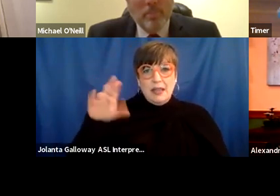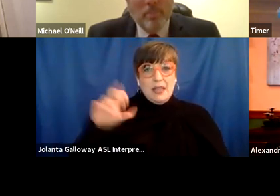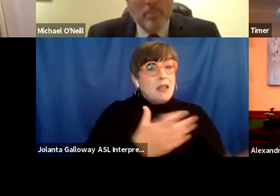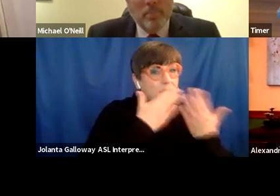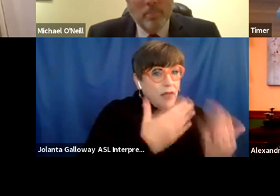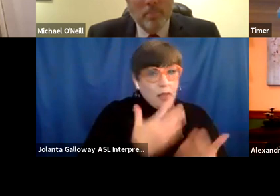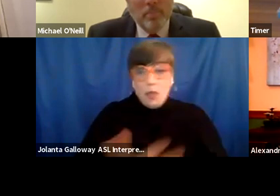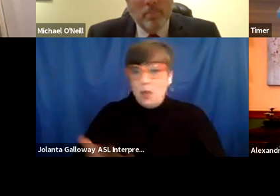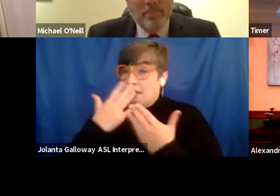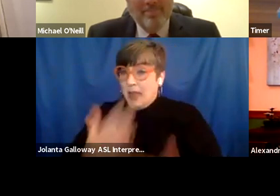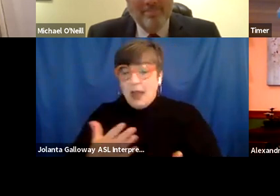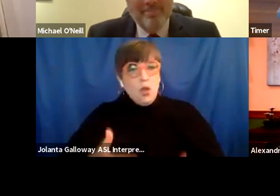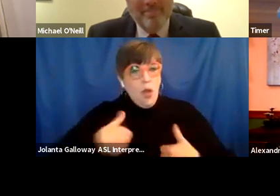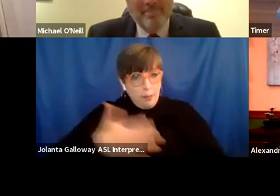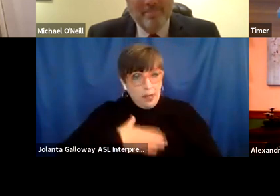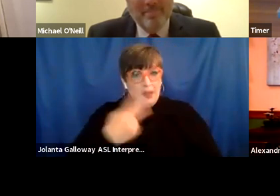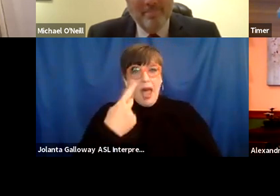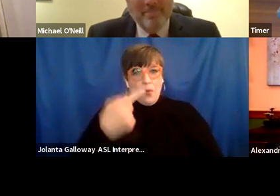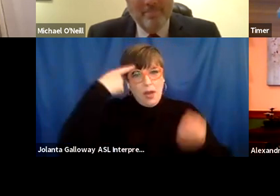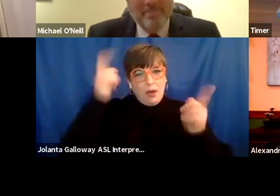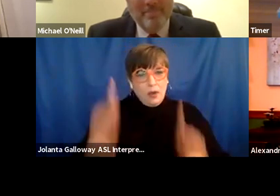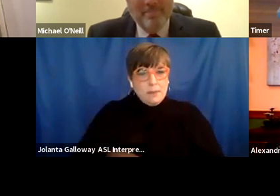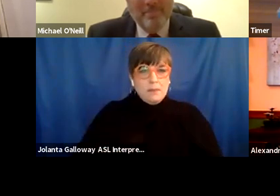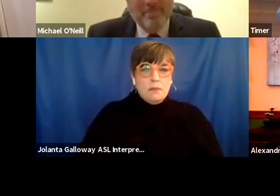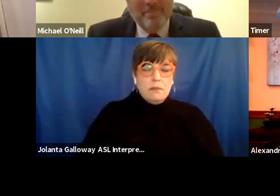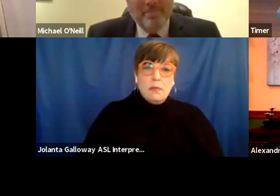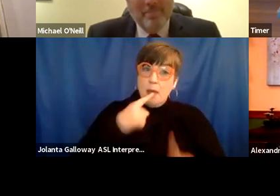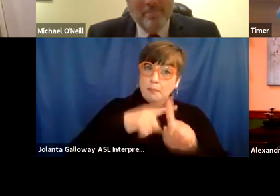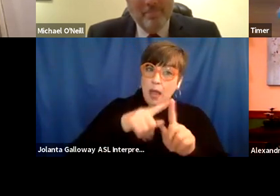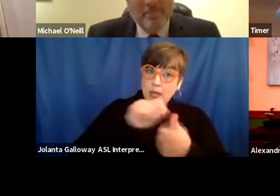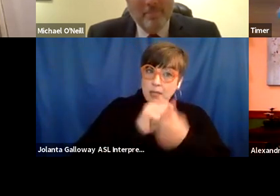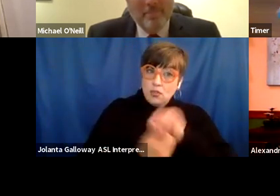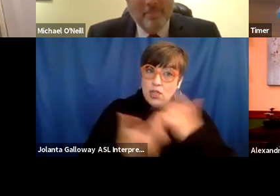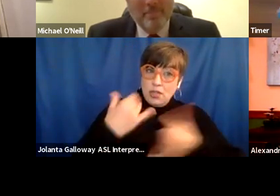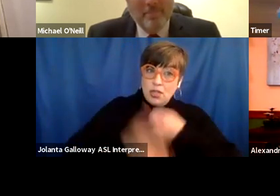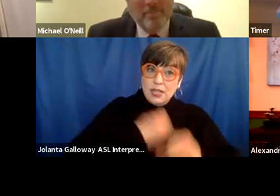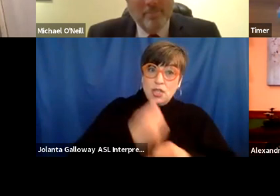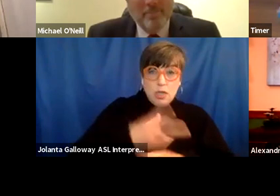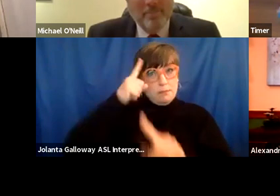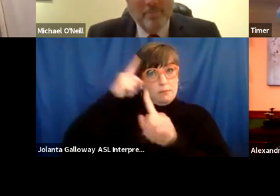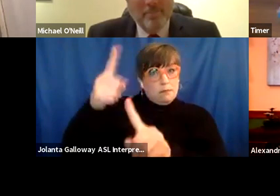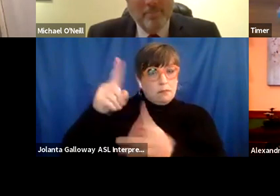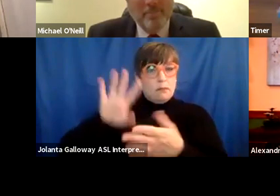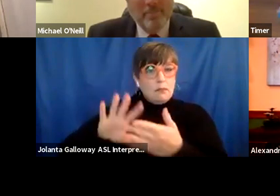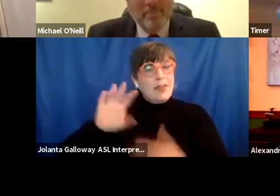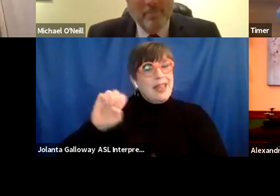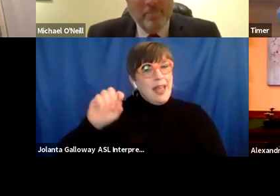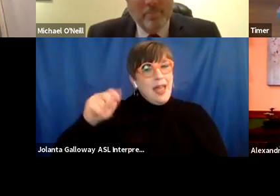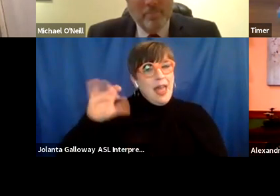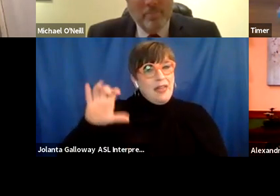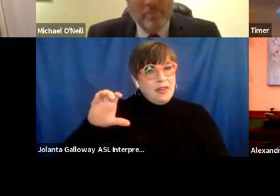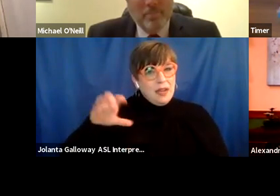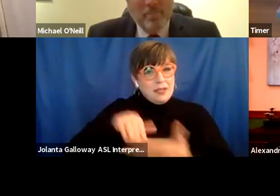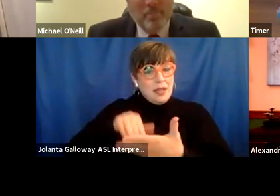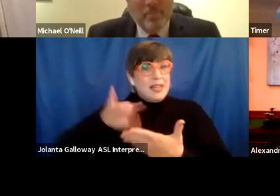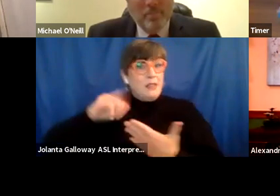good to be on the same page. A positive development this year has been the move towards ethnic studies. This program